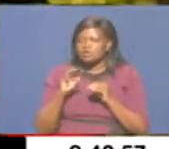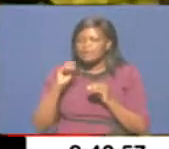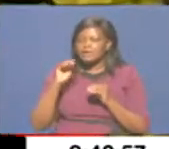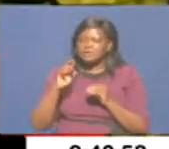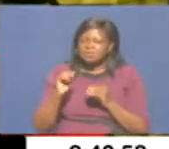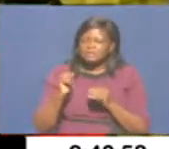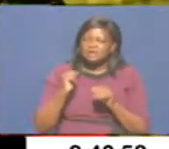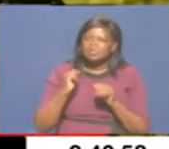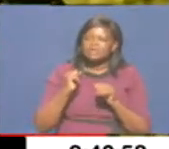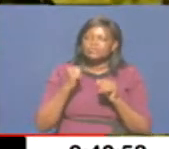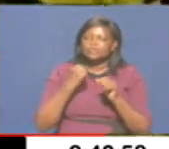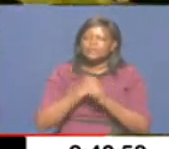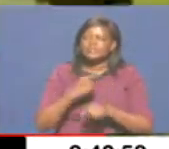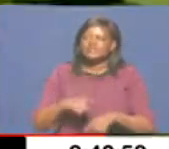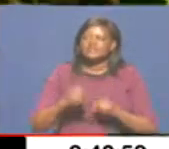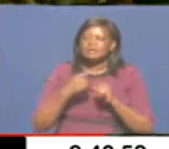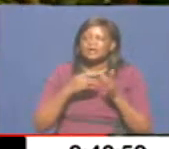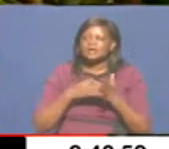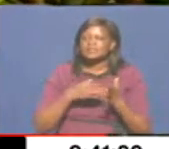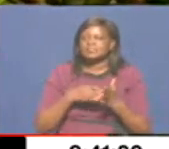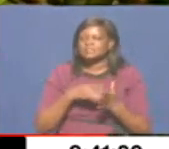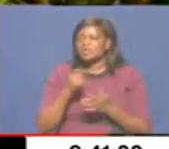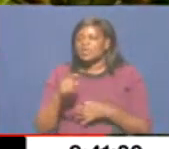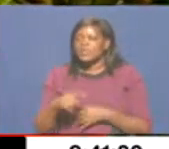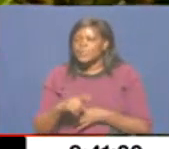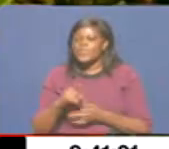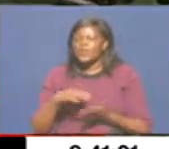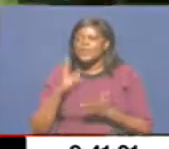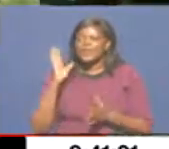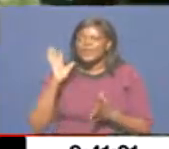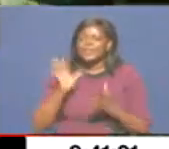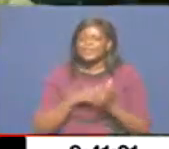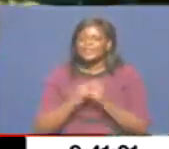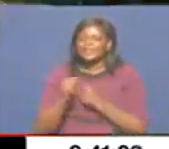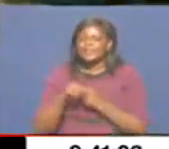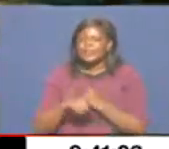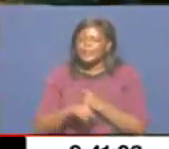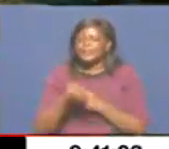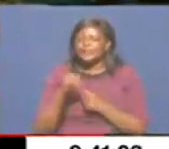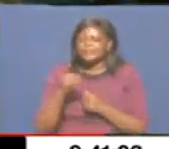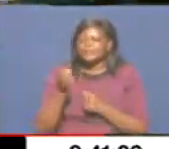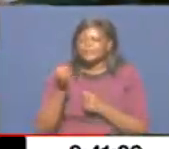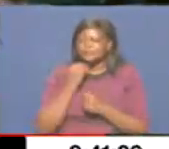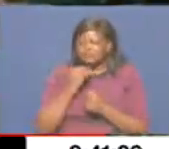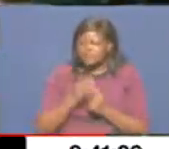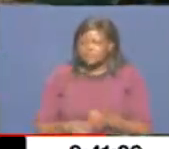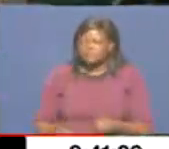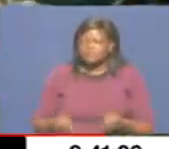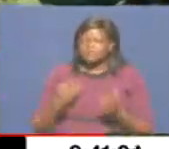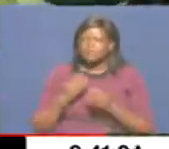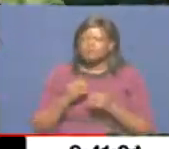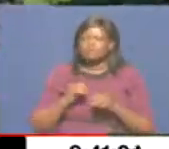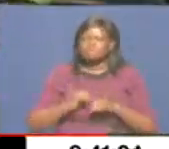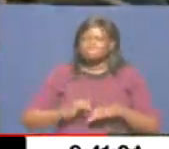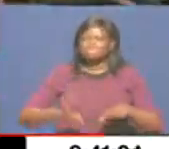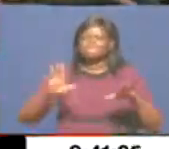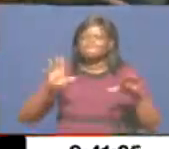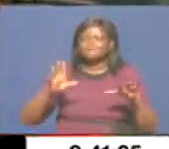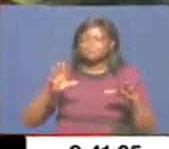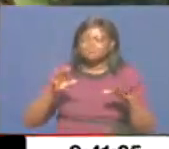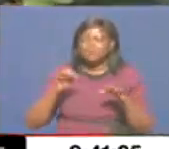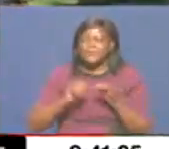protect itself against African bollworm, which is the most damaging pest to the crop. Following the distribution of BT cotton seeds last